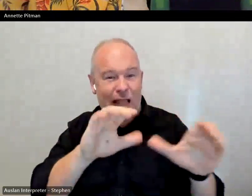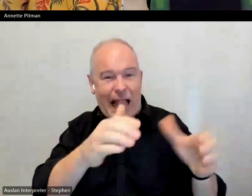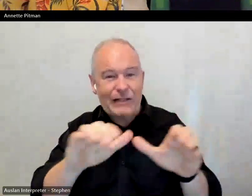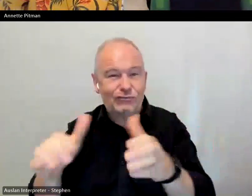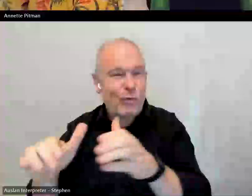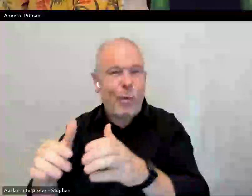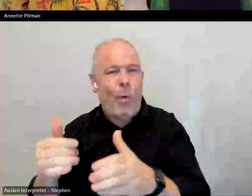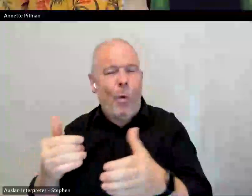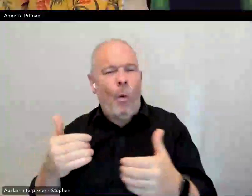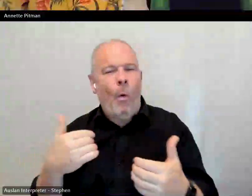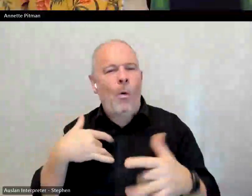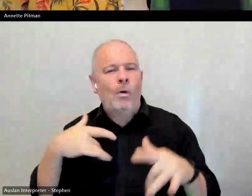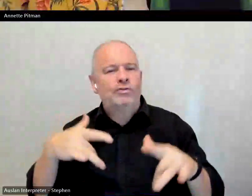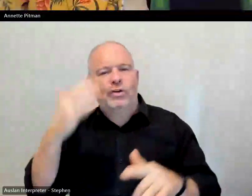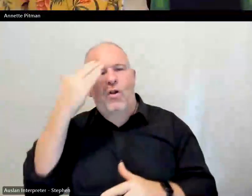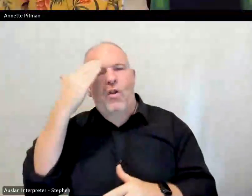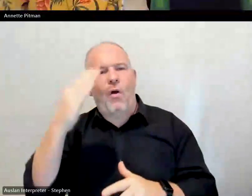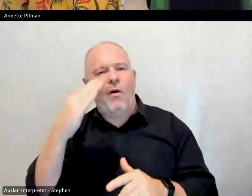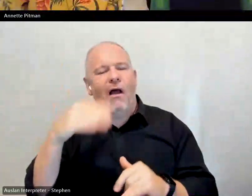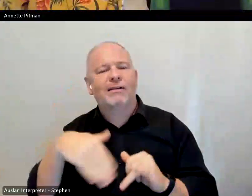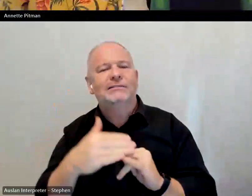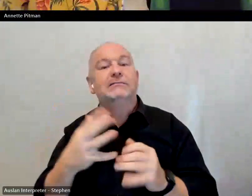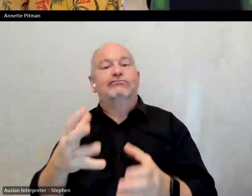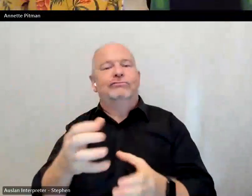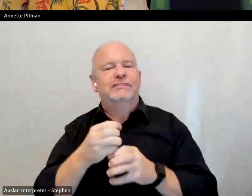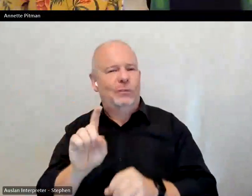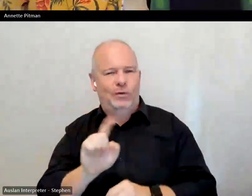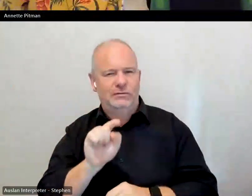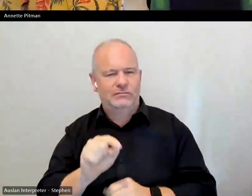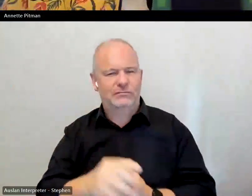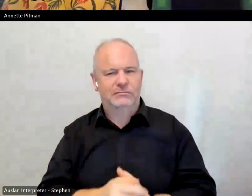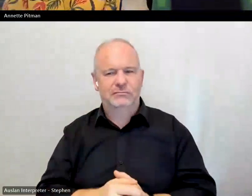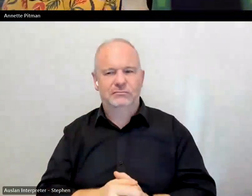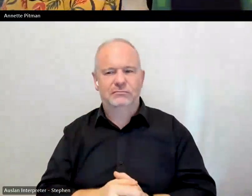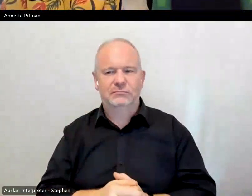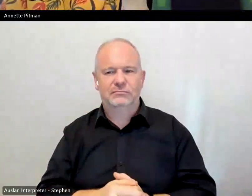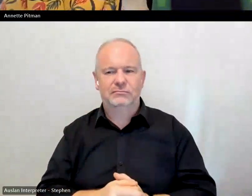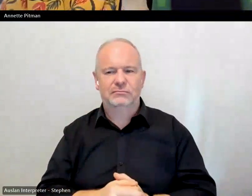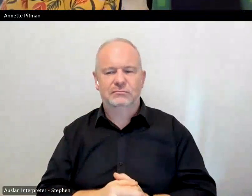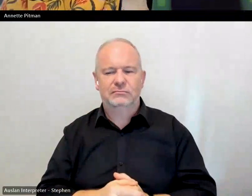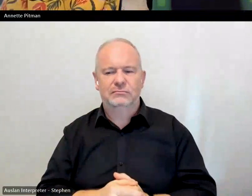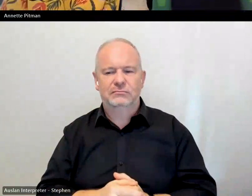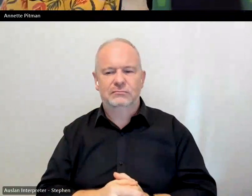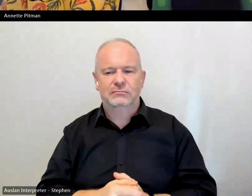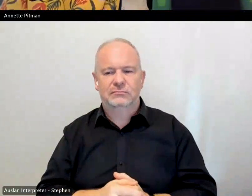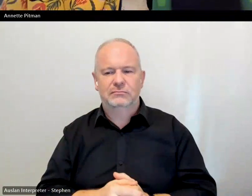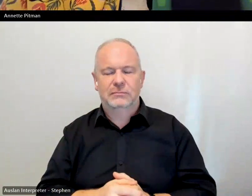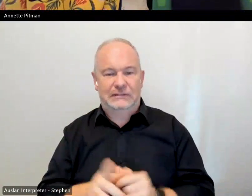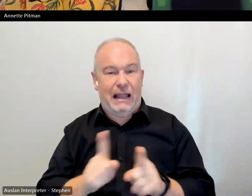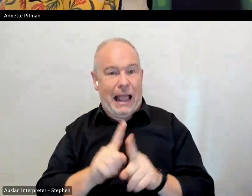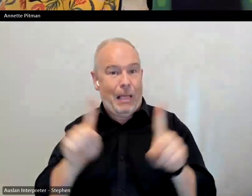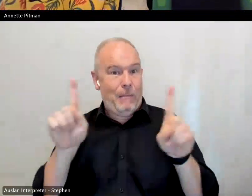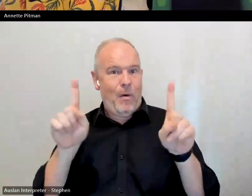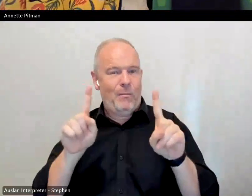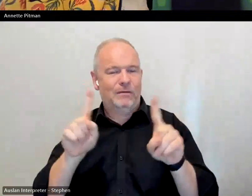know about beforehand, or will this be as it is currently?